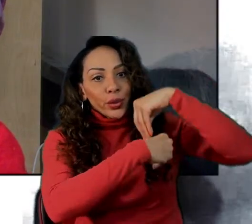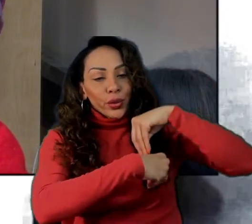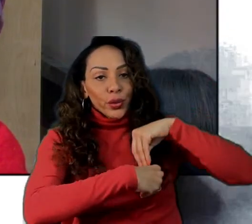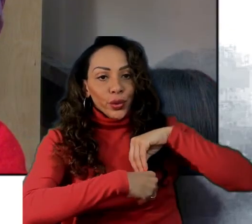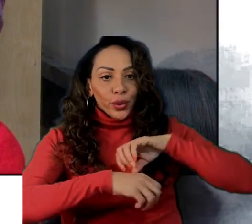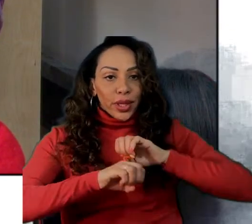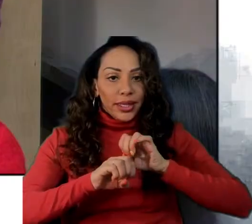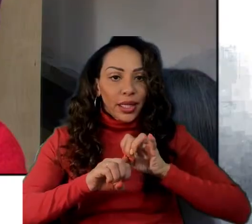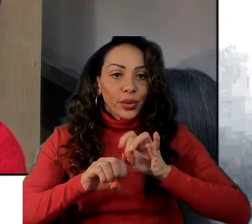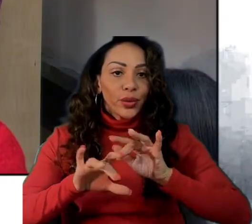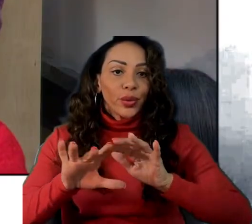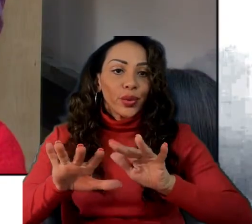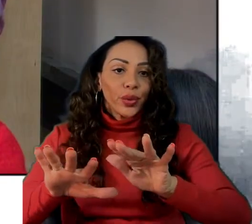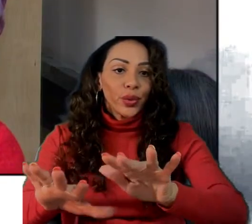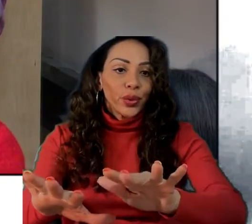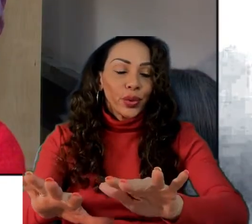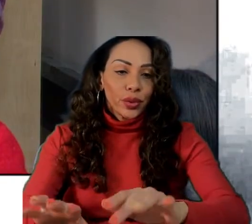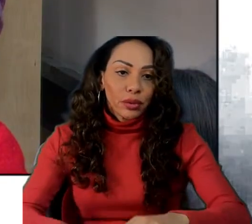the